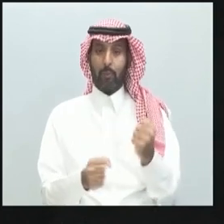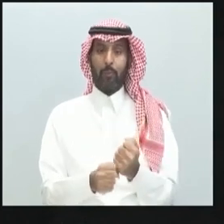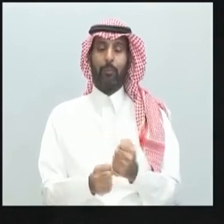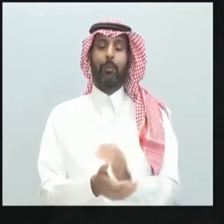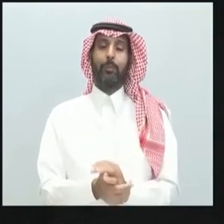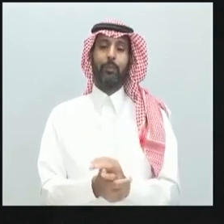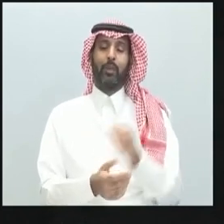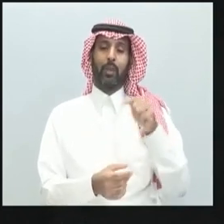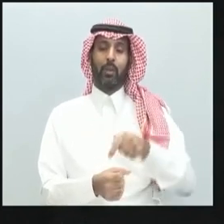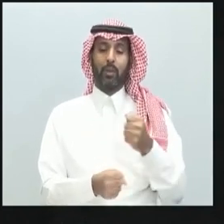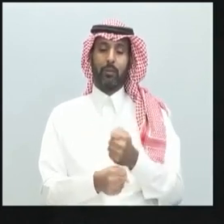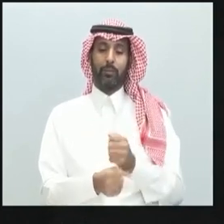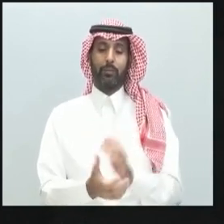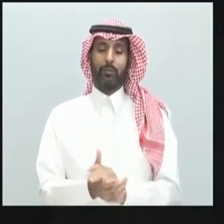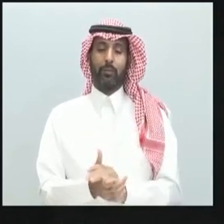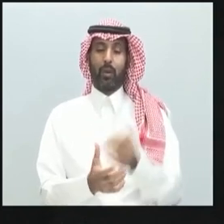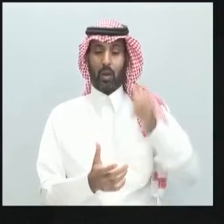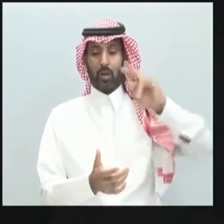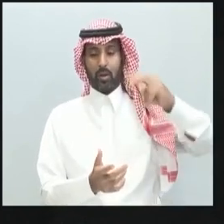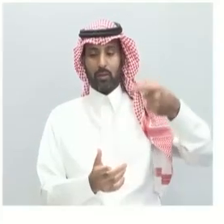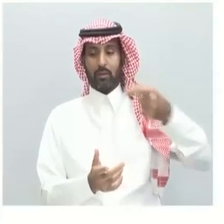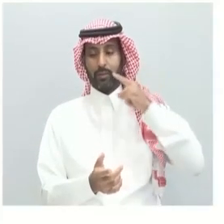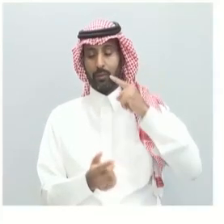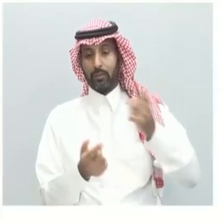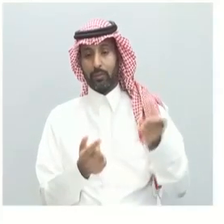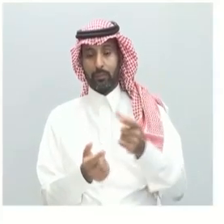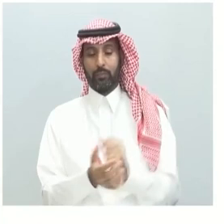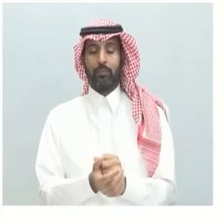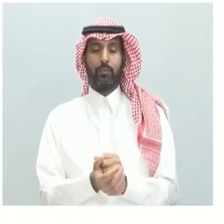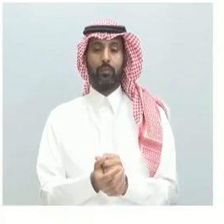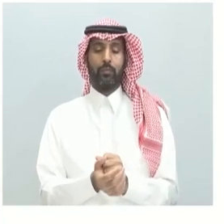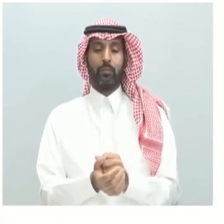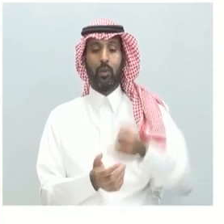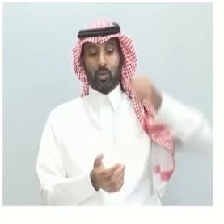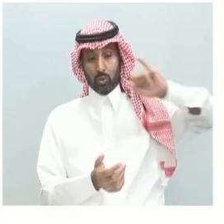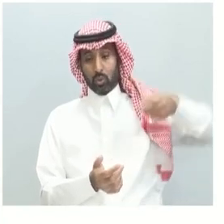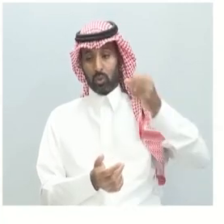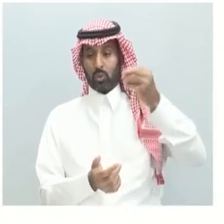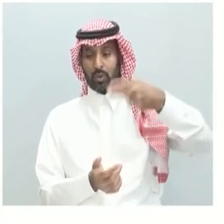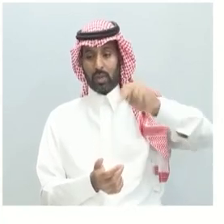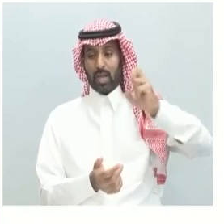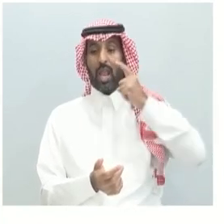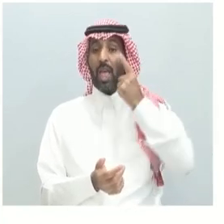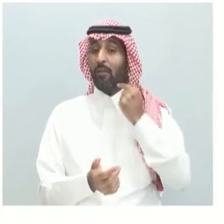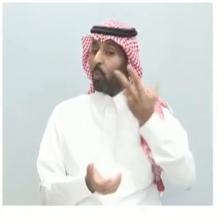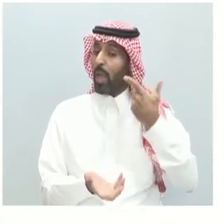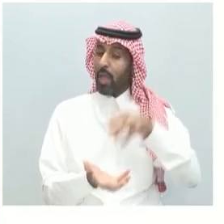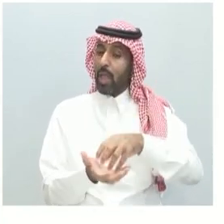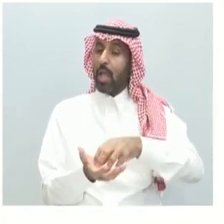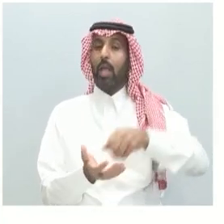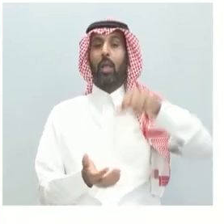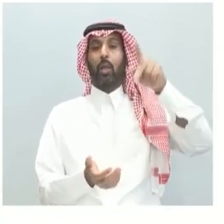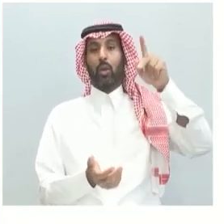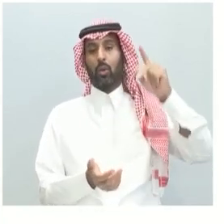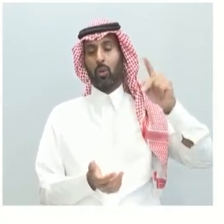now. This is happening now. So this is the progressive. John lives in Quebec, but he